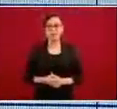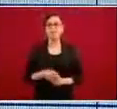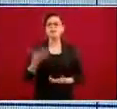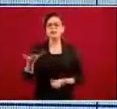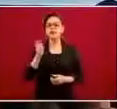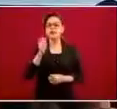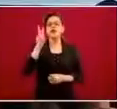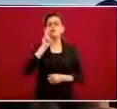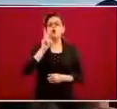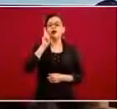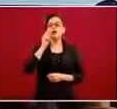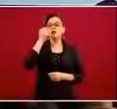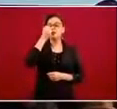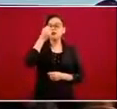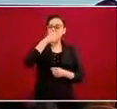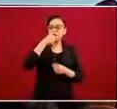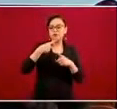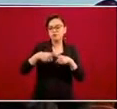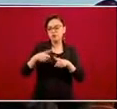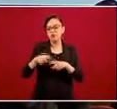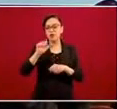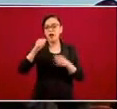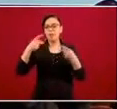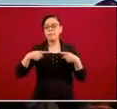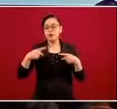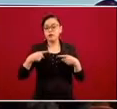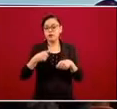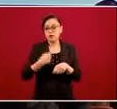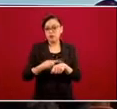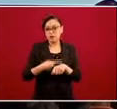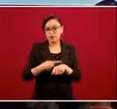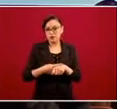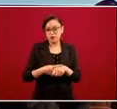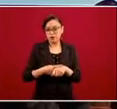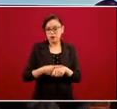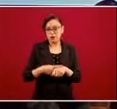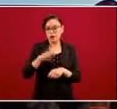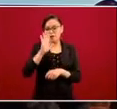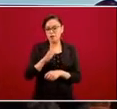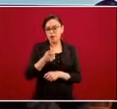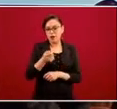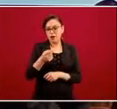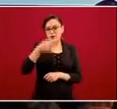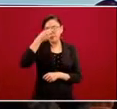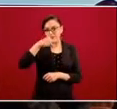Now this gives us a percentage, which is the percentage of